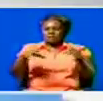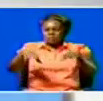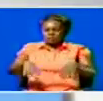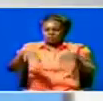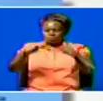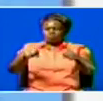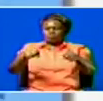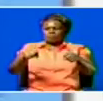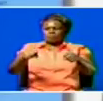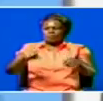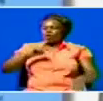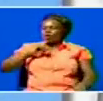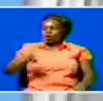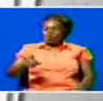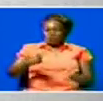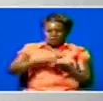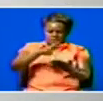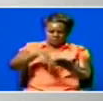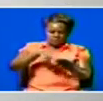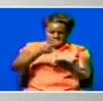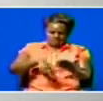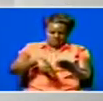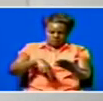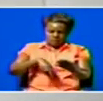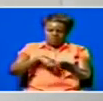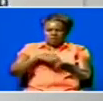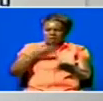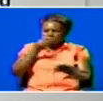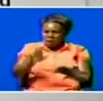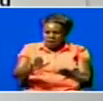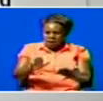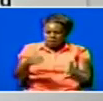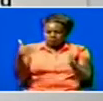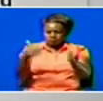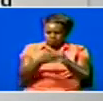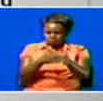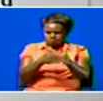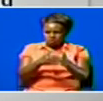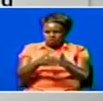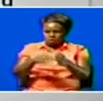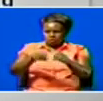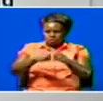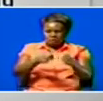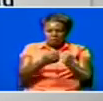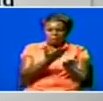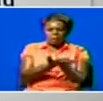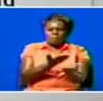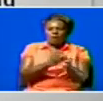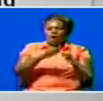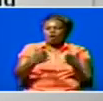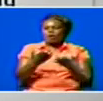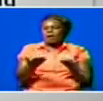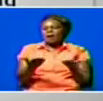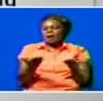over. The order read that the respondents are restrained from terminating the employment of the applicants or in